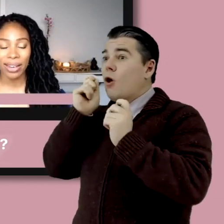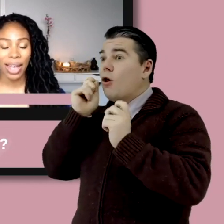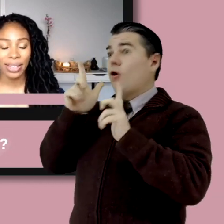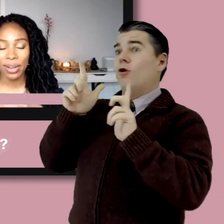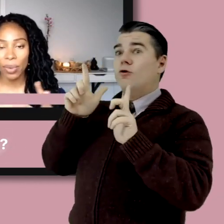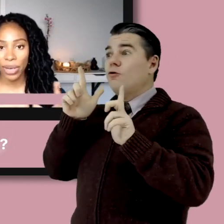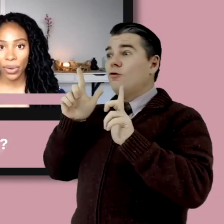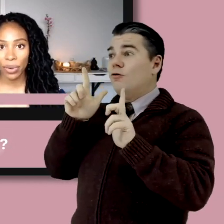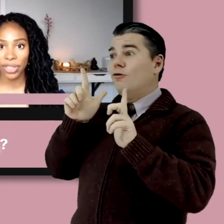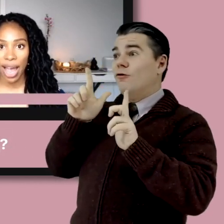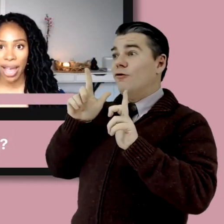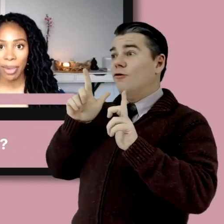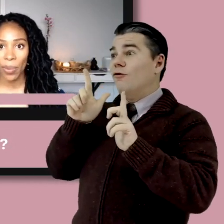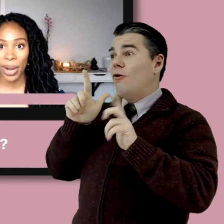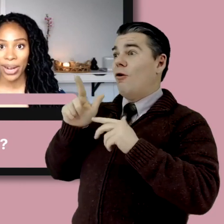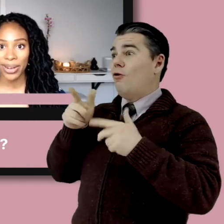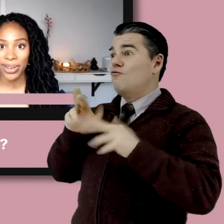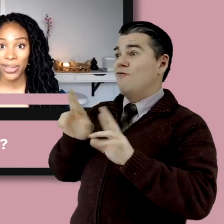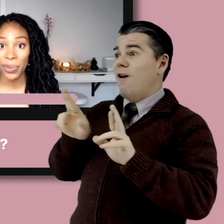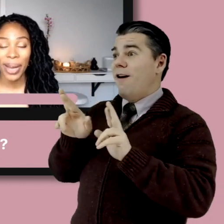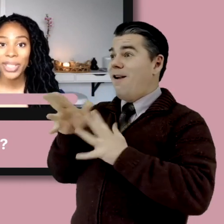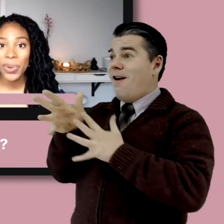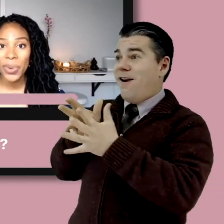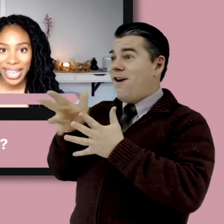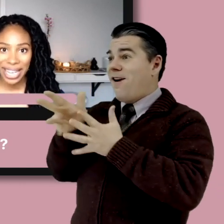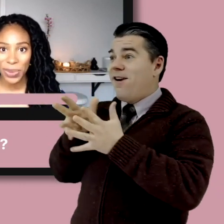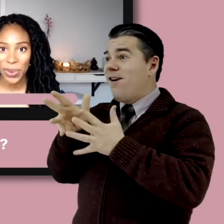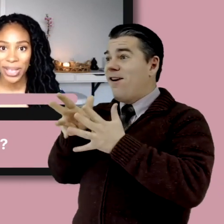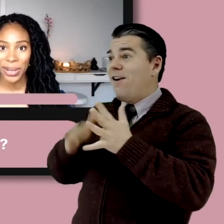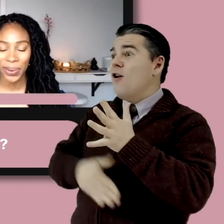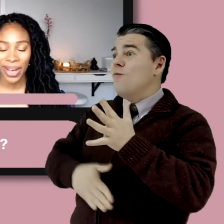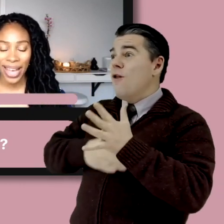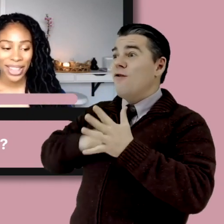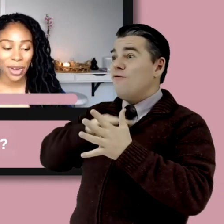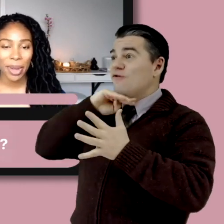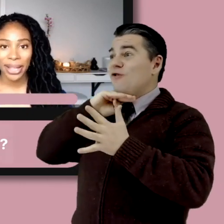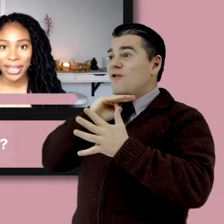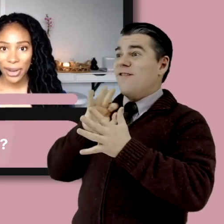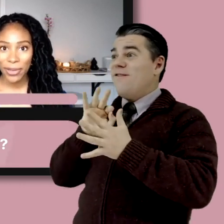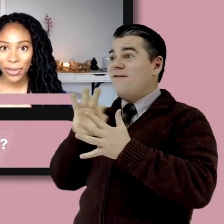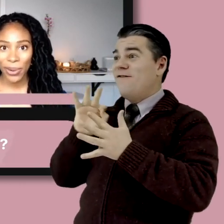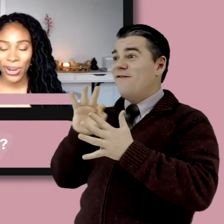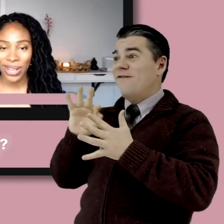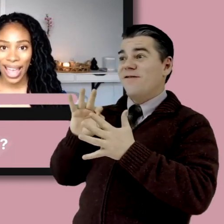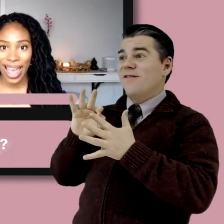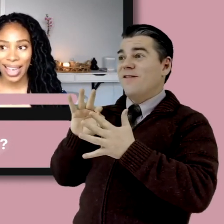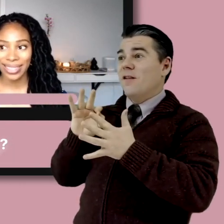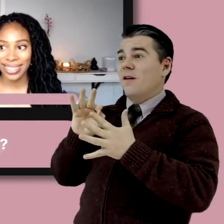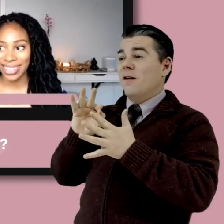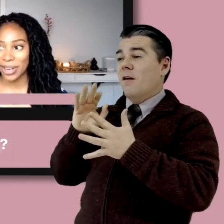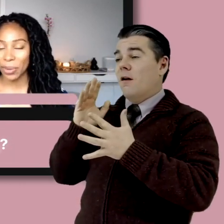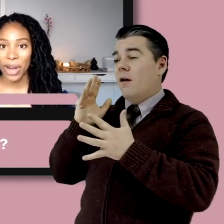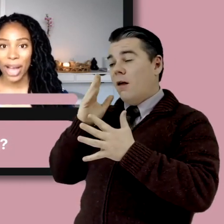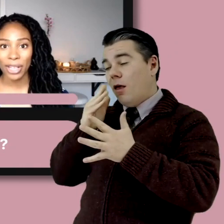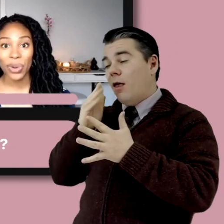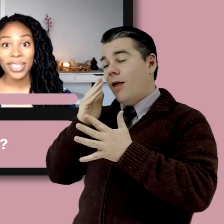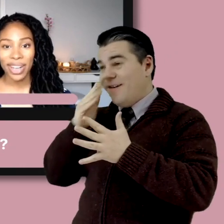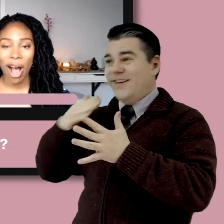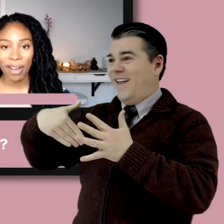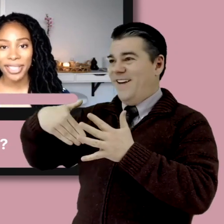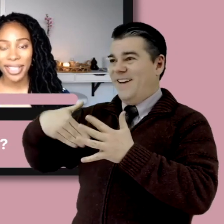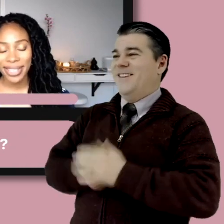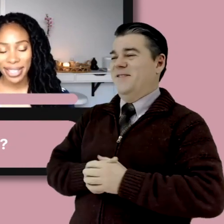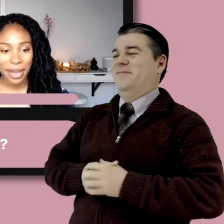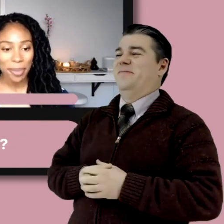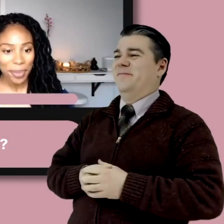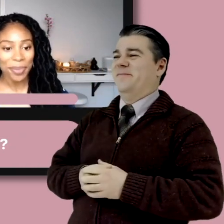got a nice little window of time where they're ready to engage with you. Their bellies are full and, they're not drifting